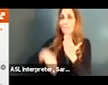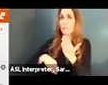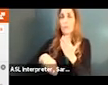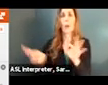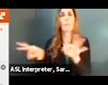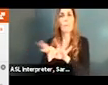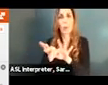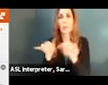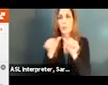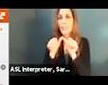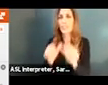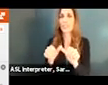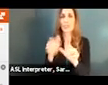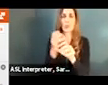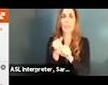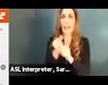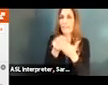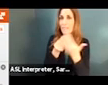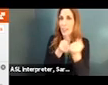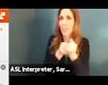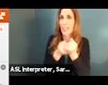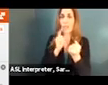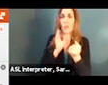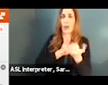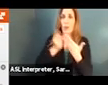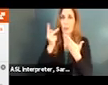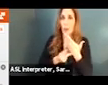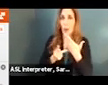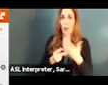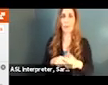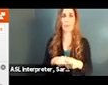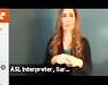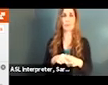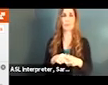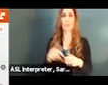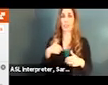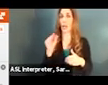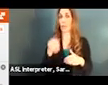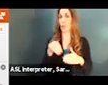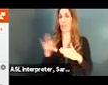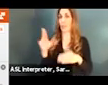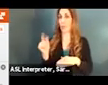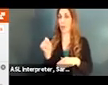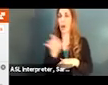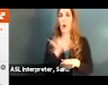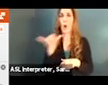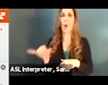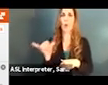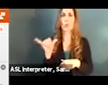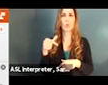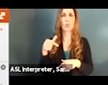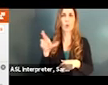to continuing getting funding for our program. I put it in the chat. There's also a QR